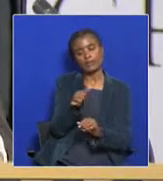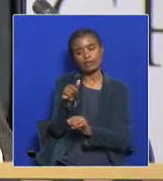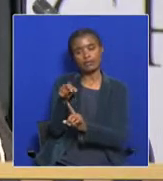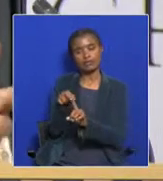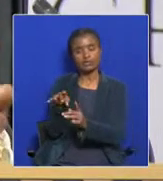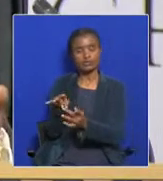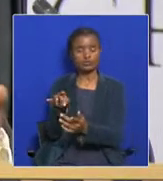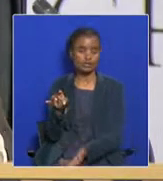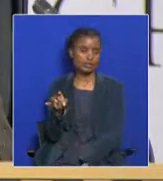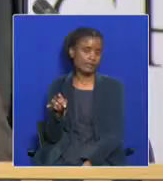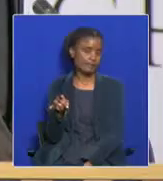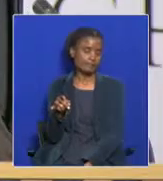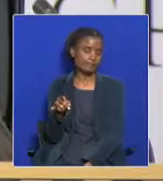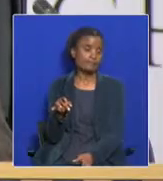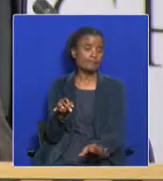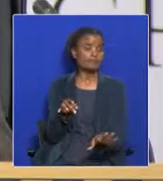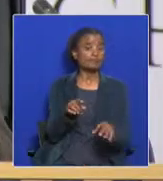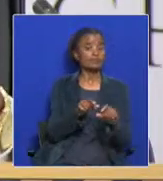other member